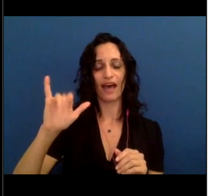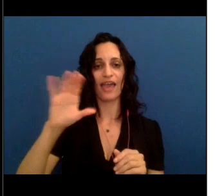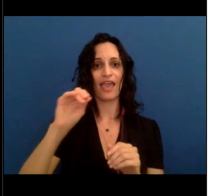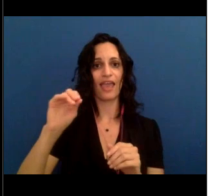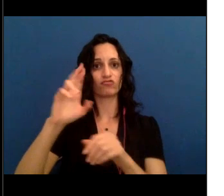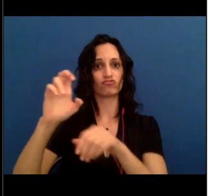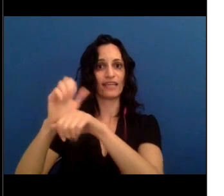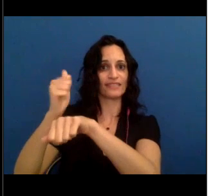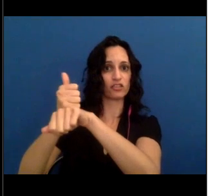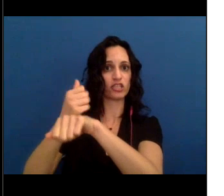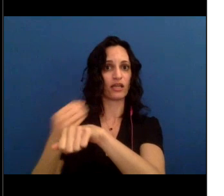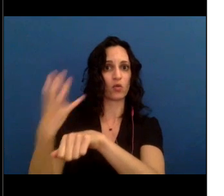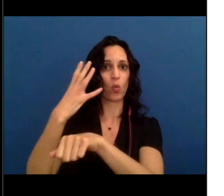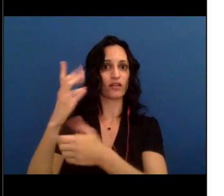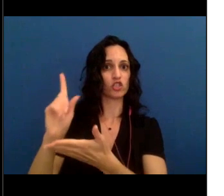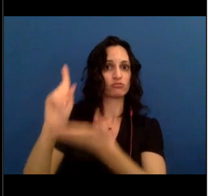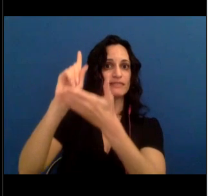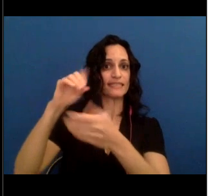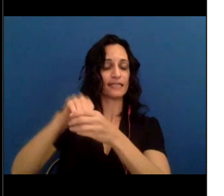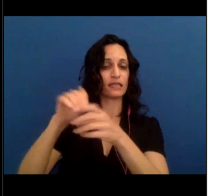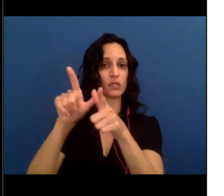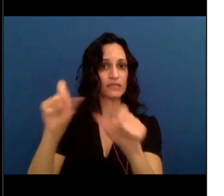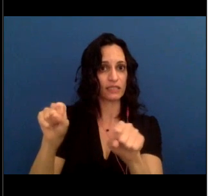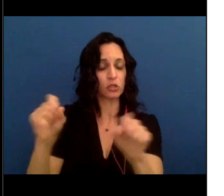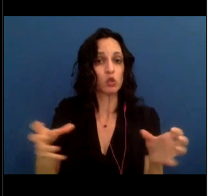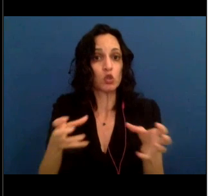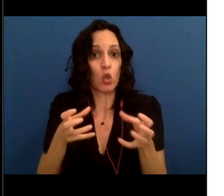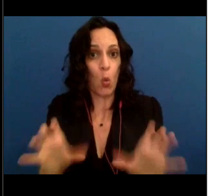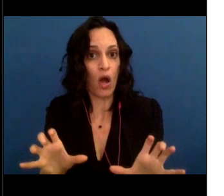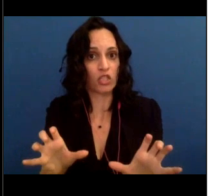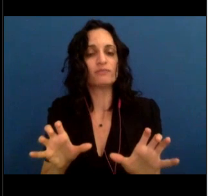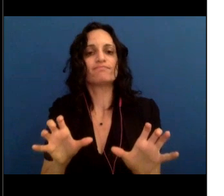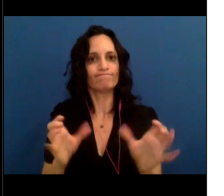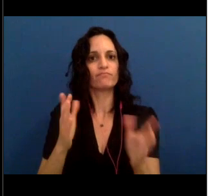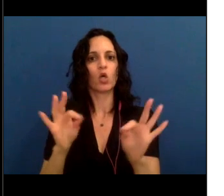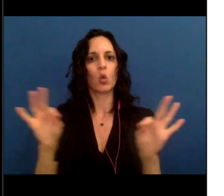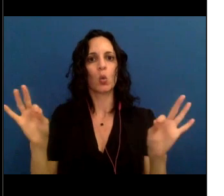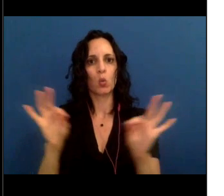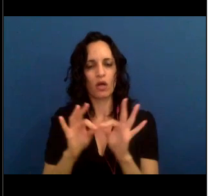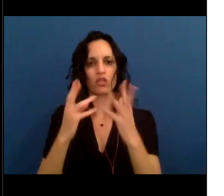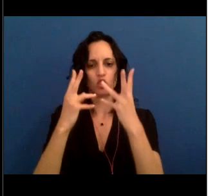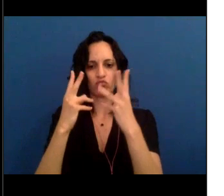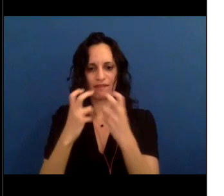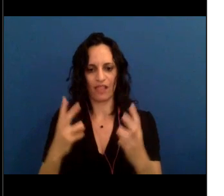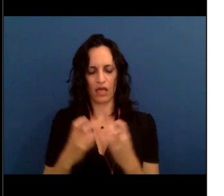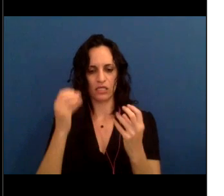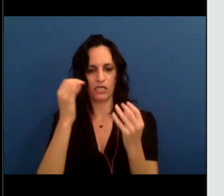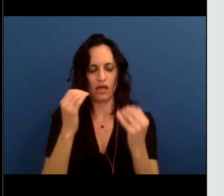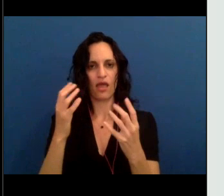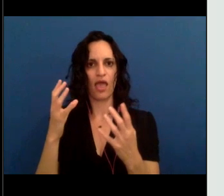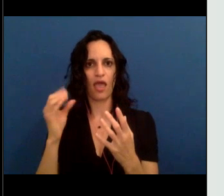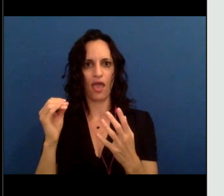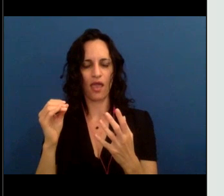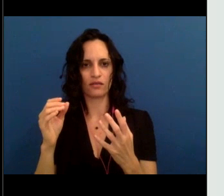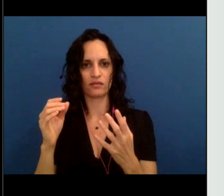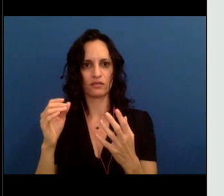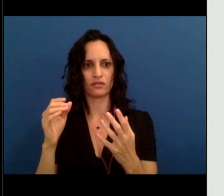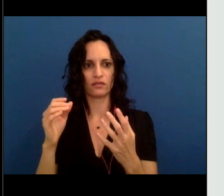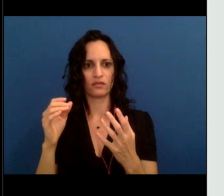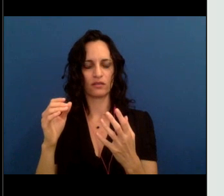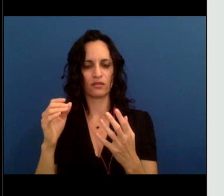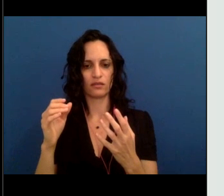in linguistics, then maybe reflect on and step back from those kind of anxieties about